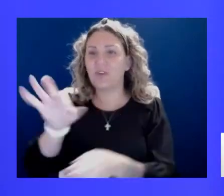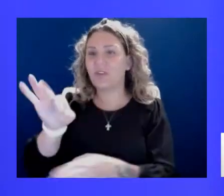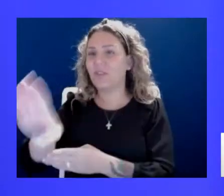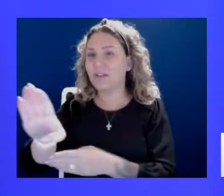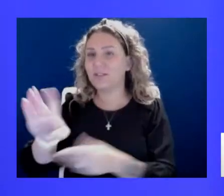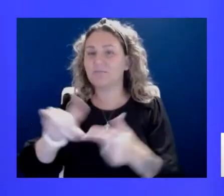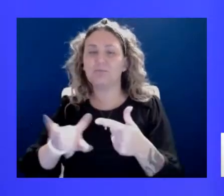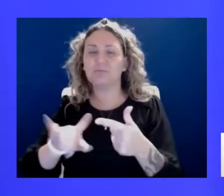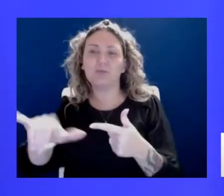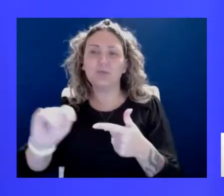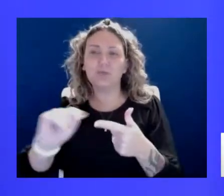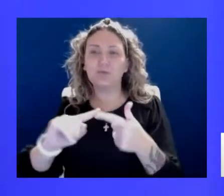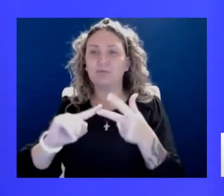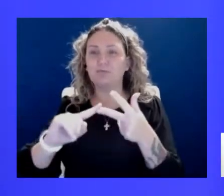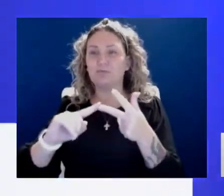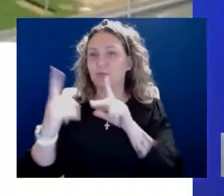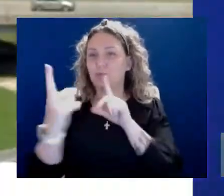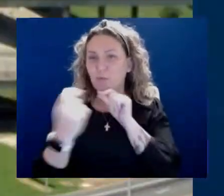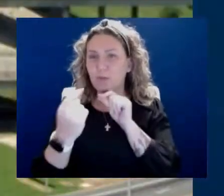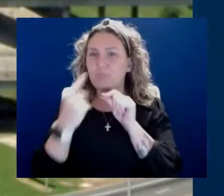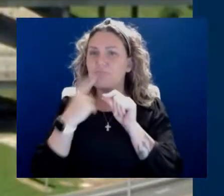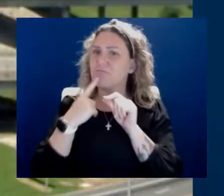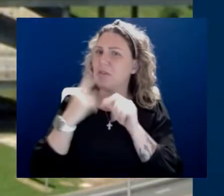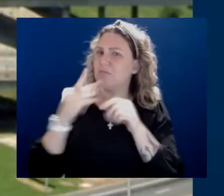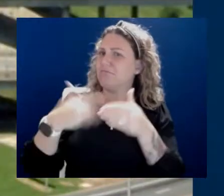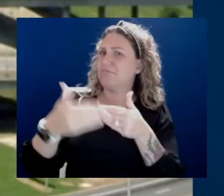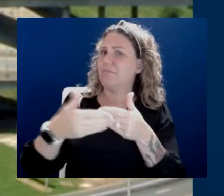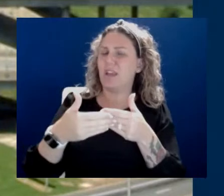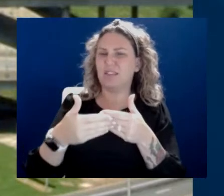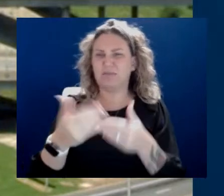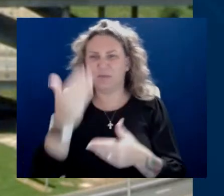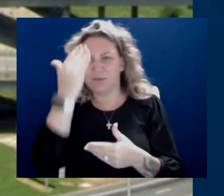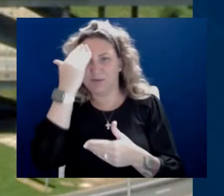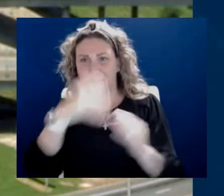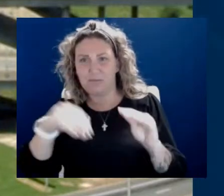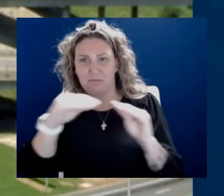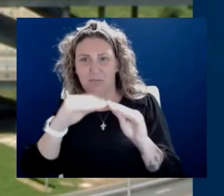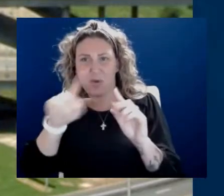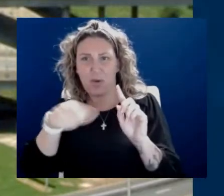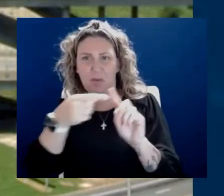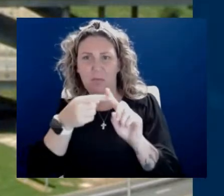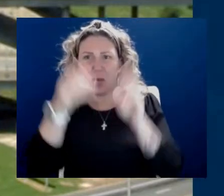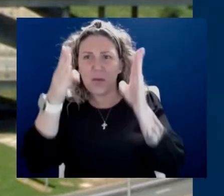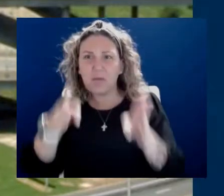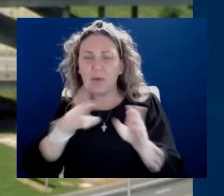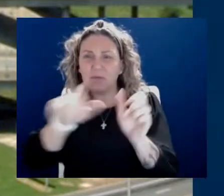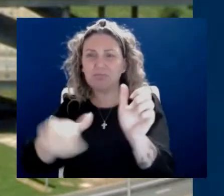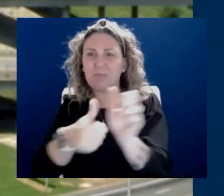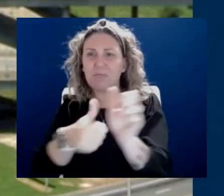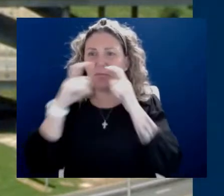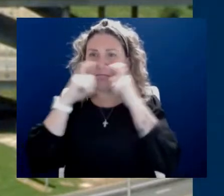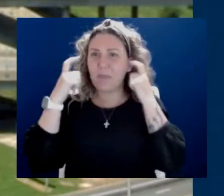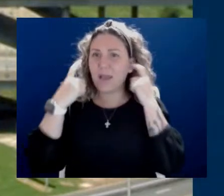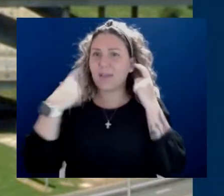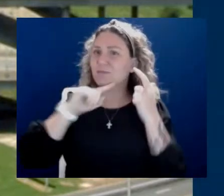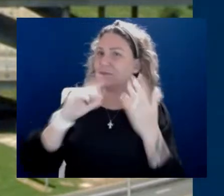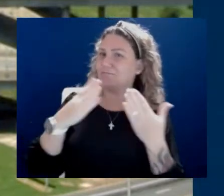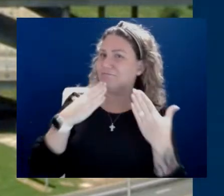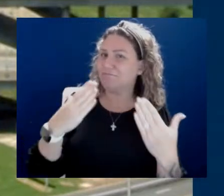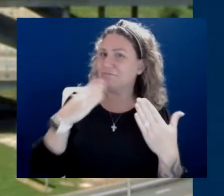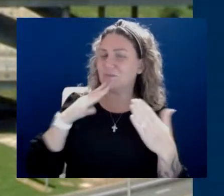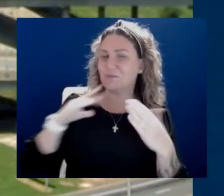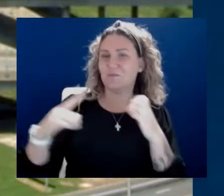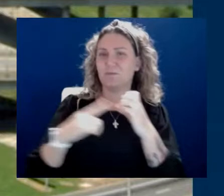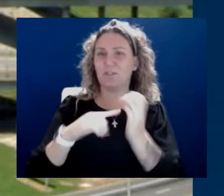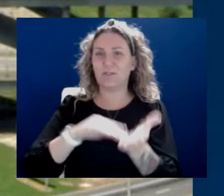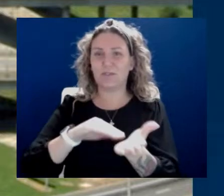Coming up, ever wanted to know more about the person you see behind the mask? Well, we salute our first doctor in this new